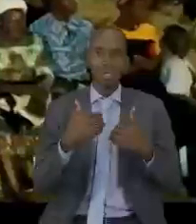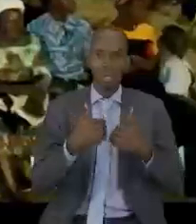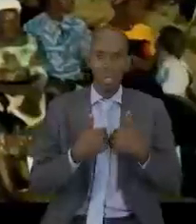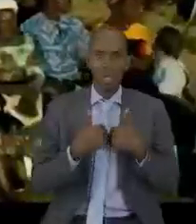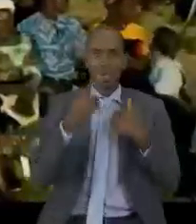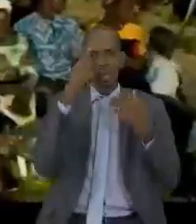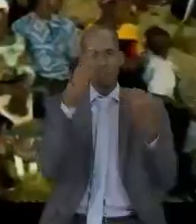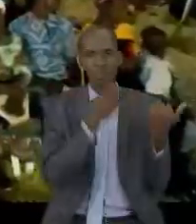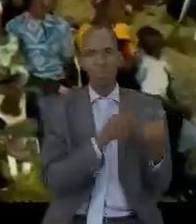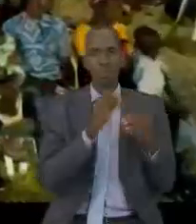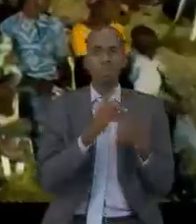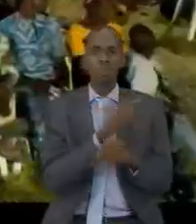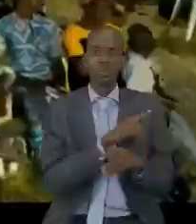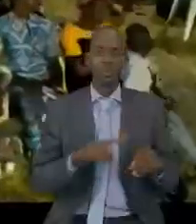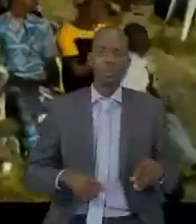Today is my day.